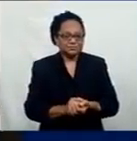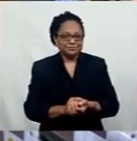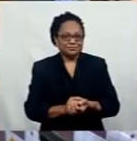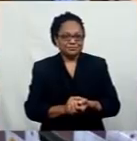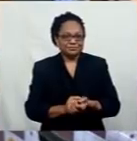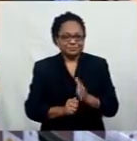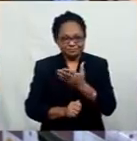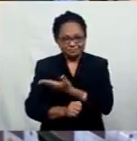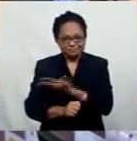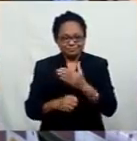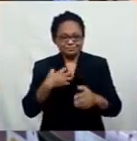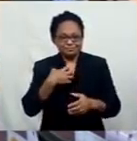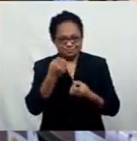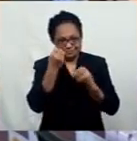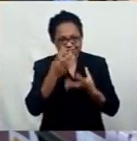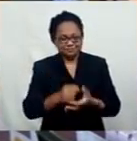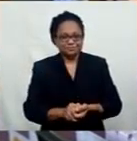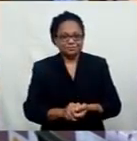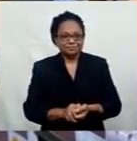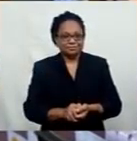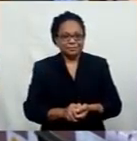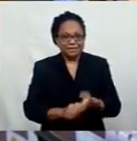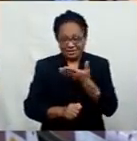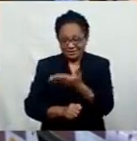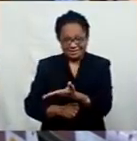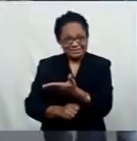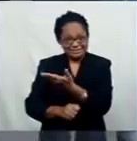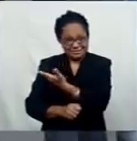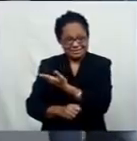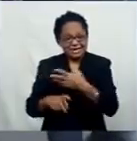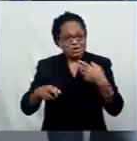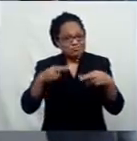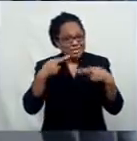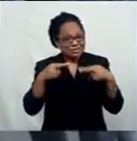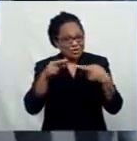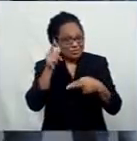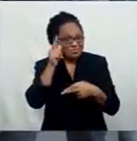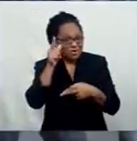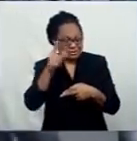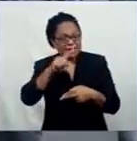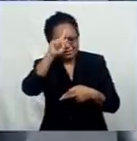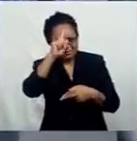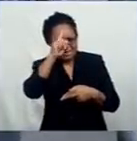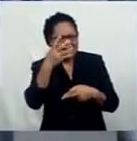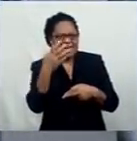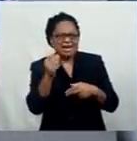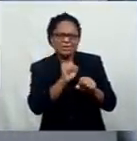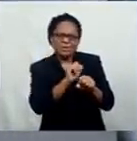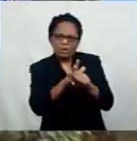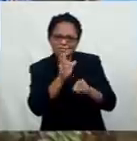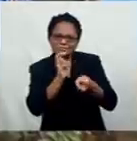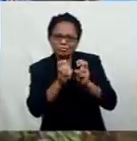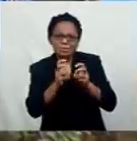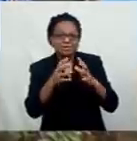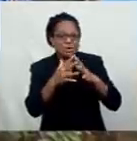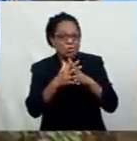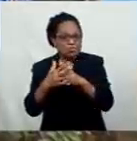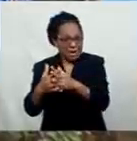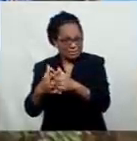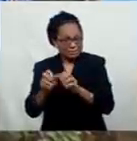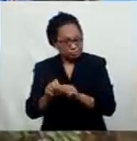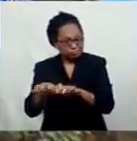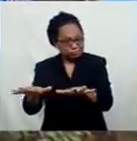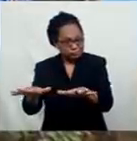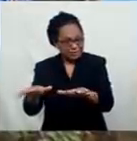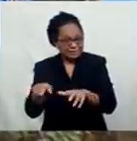Naikaso. While these restaurant owners understand the current COVID situation in the West, they are